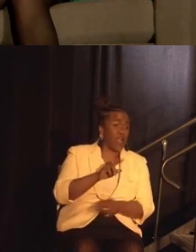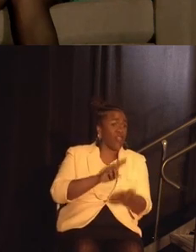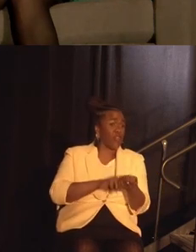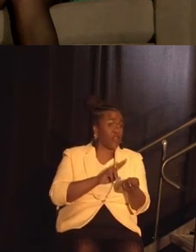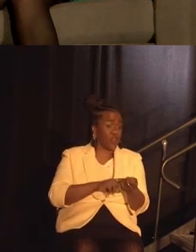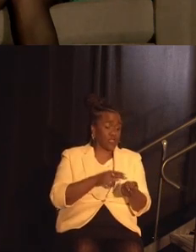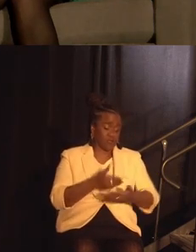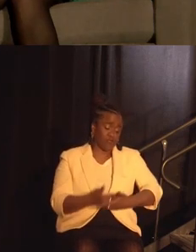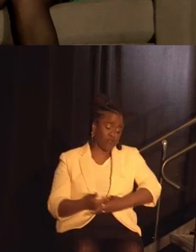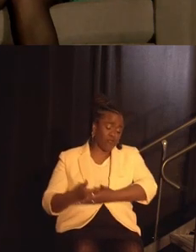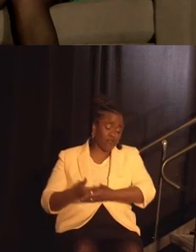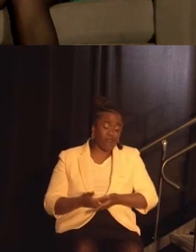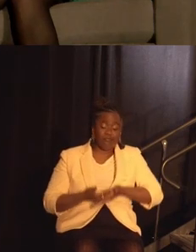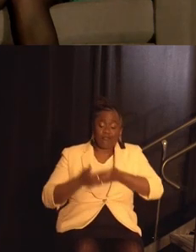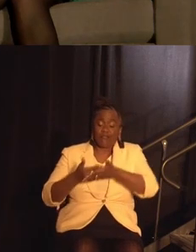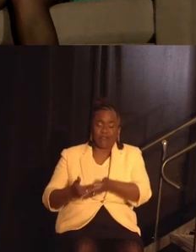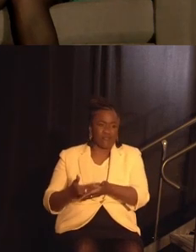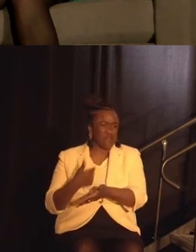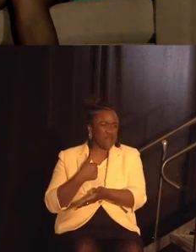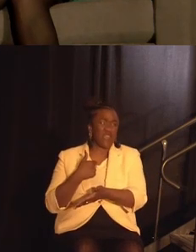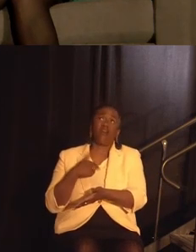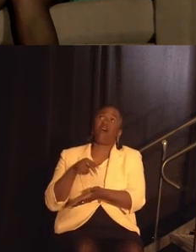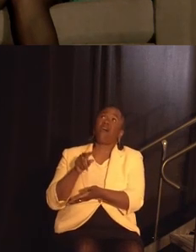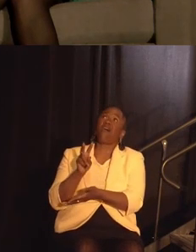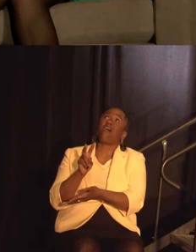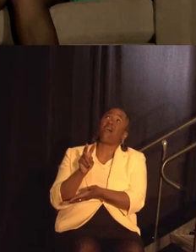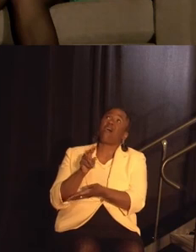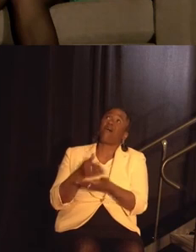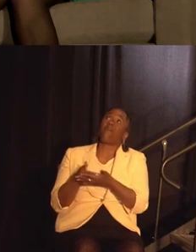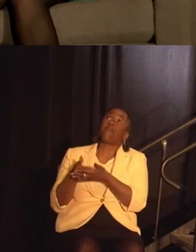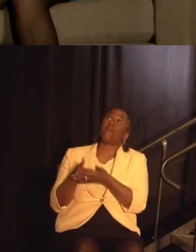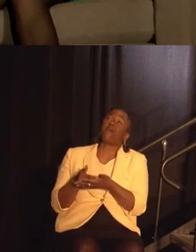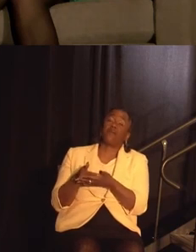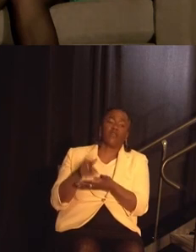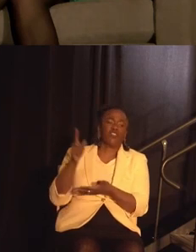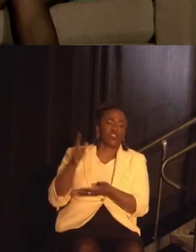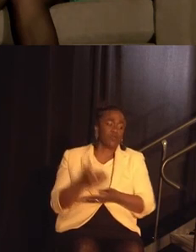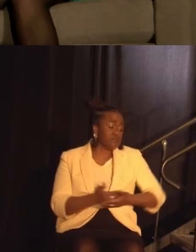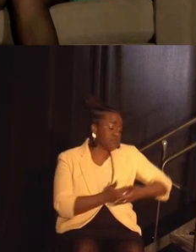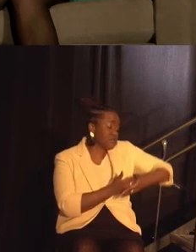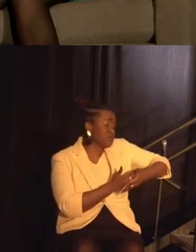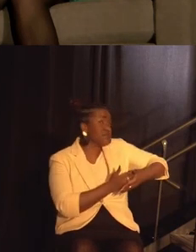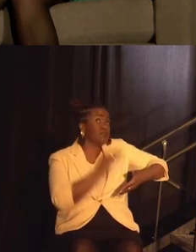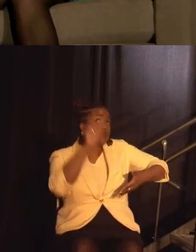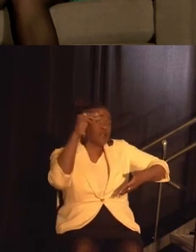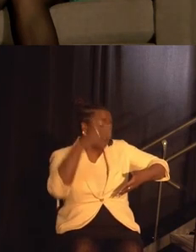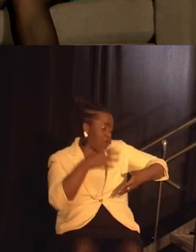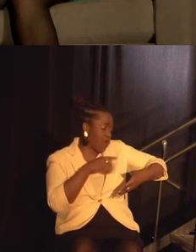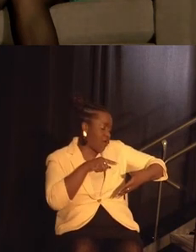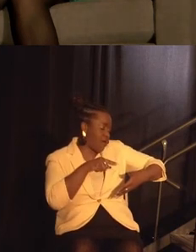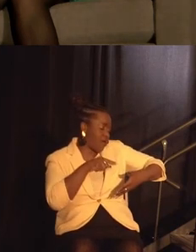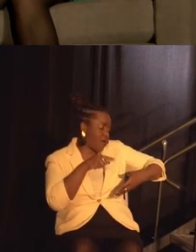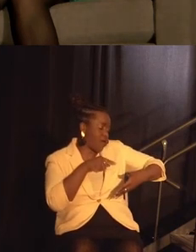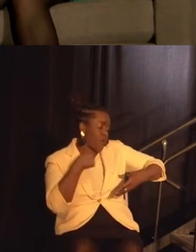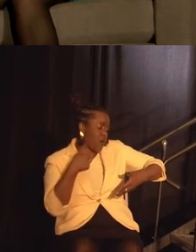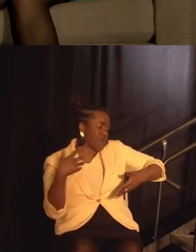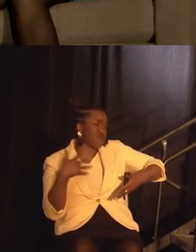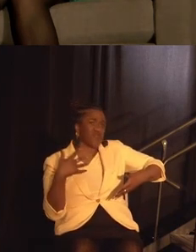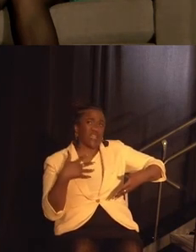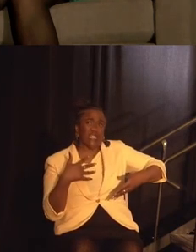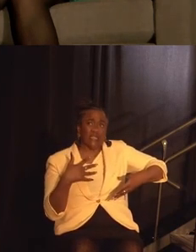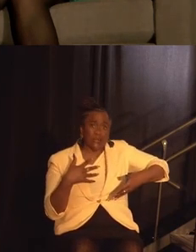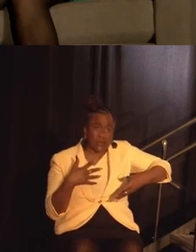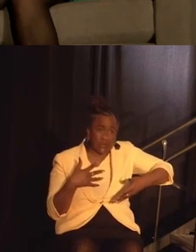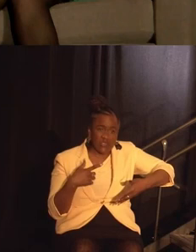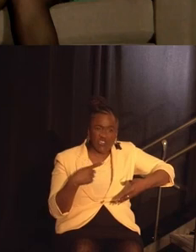me in my mother's arms, I stared at her, and she held me up to the fluorescent hospital light and declared, "I'm afraid. She